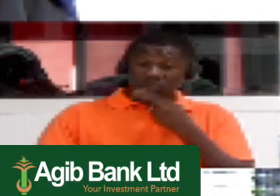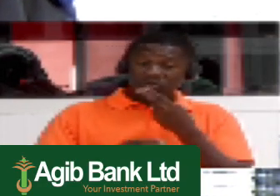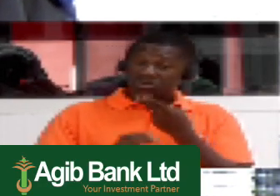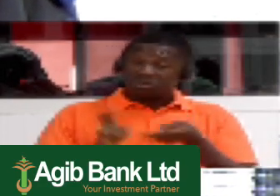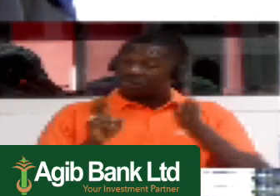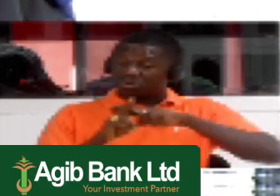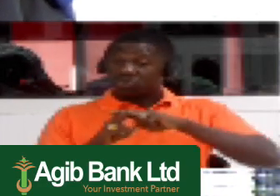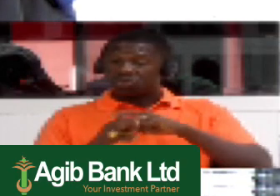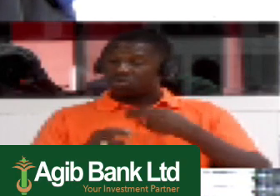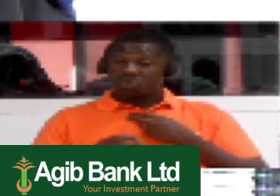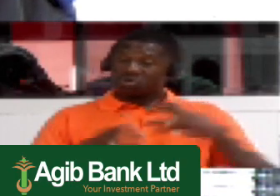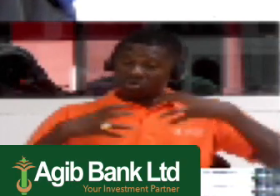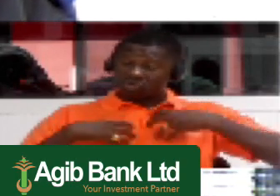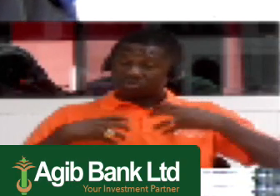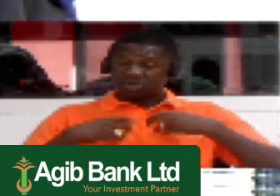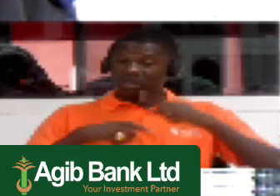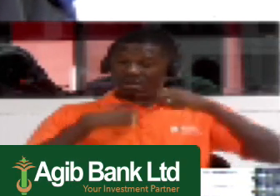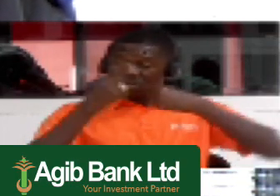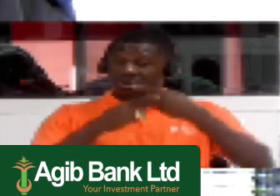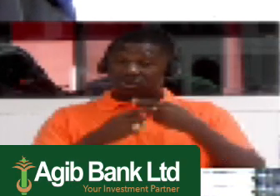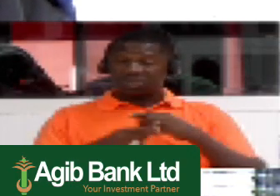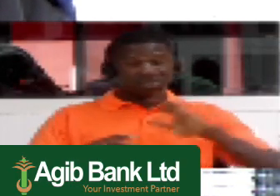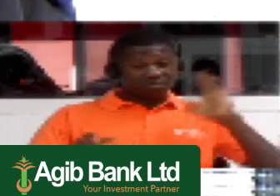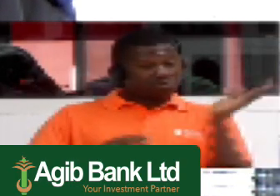complaint about it?